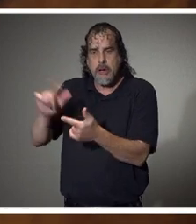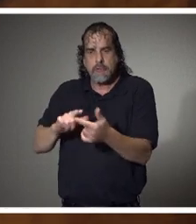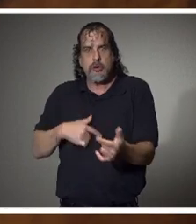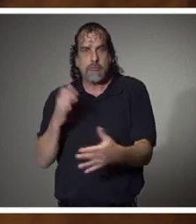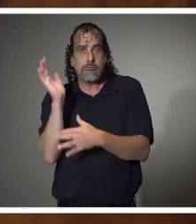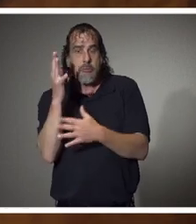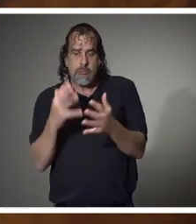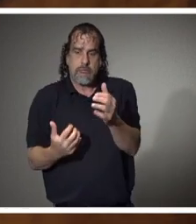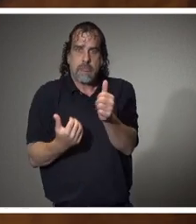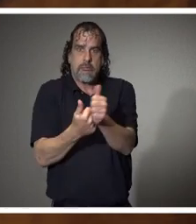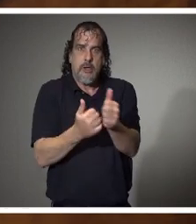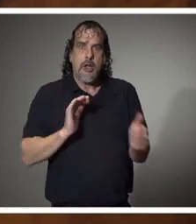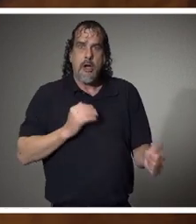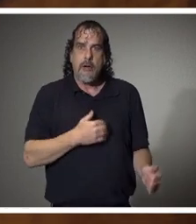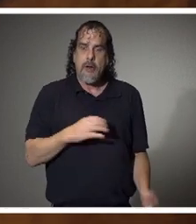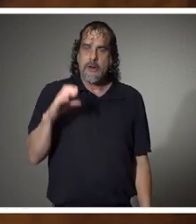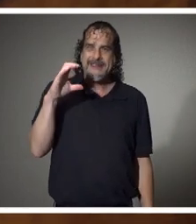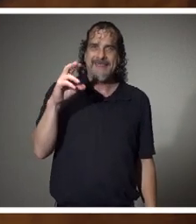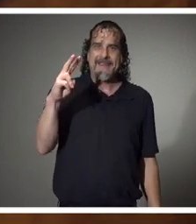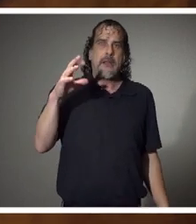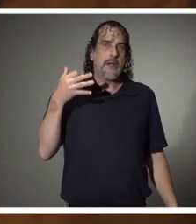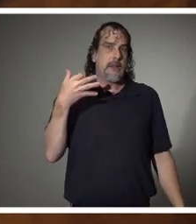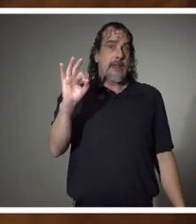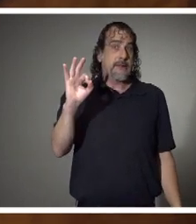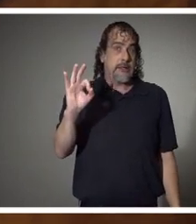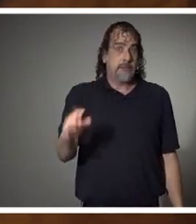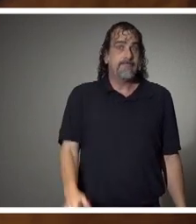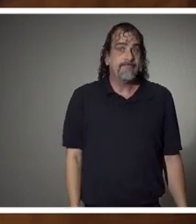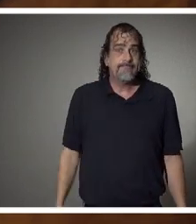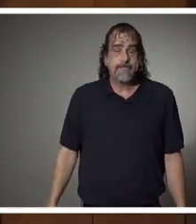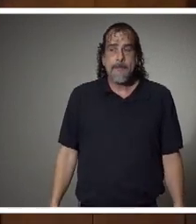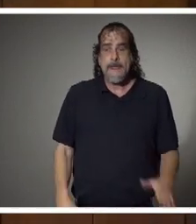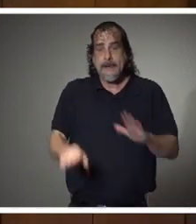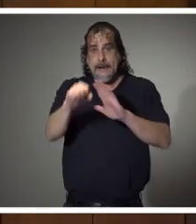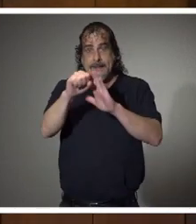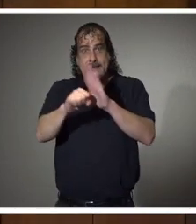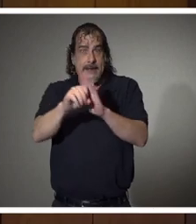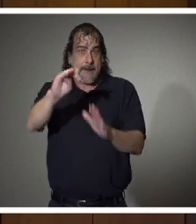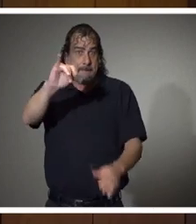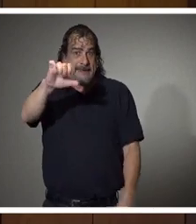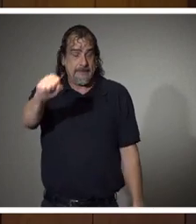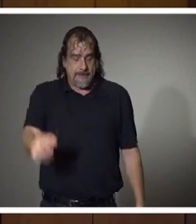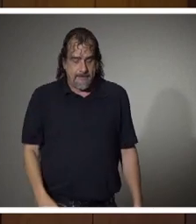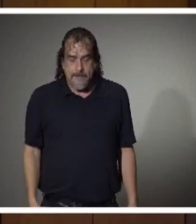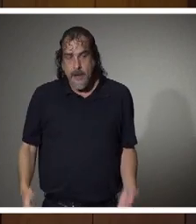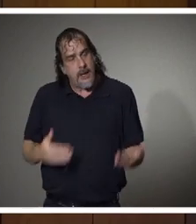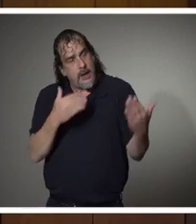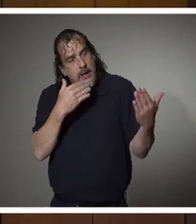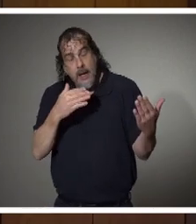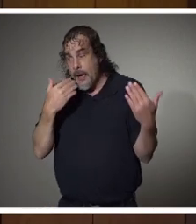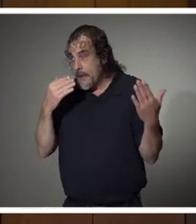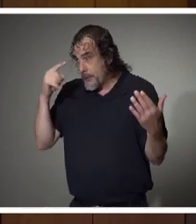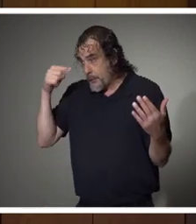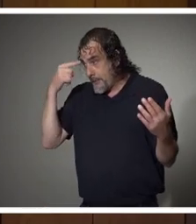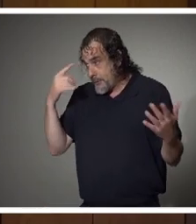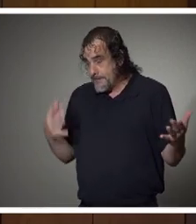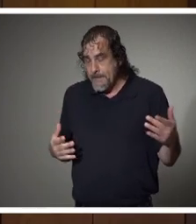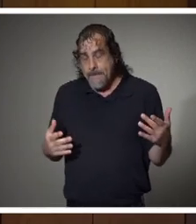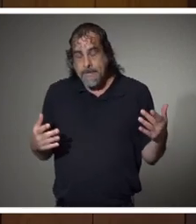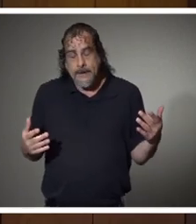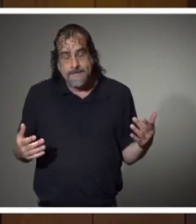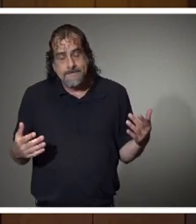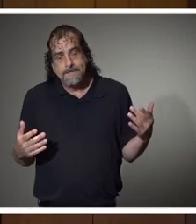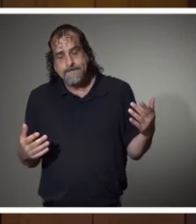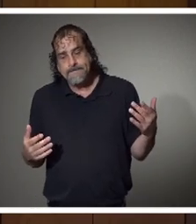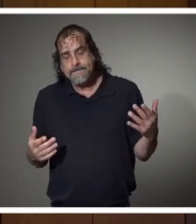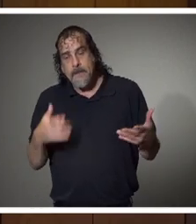and an update on the state of COVID-19 in the great state of Mississippi. Dr. Dobbs? Thank you very much, Governor. Just to